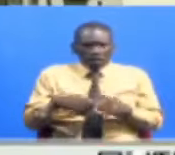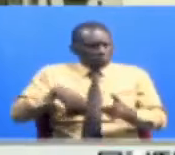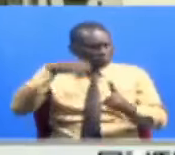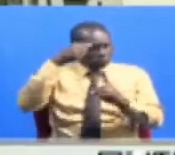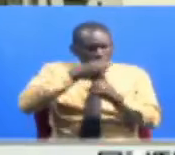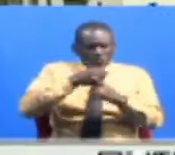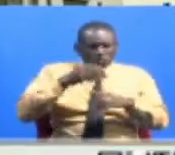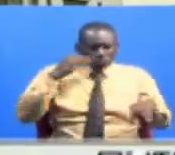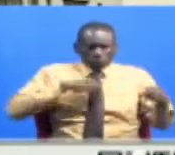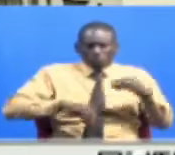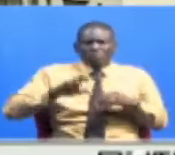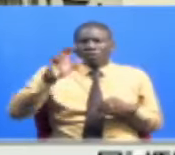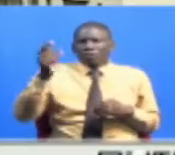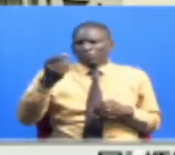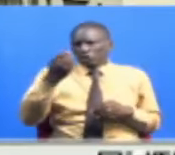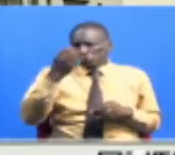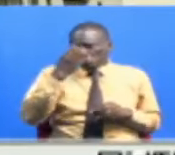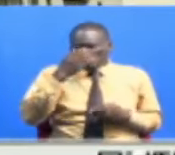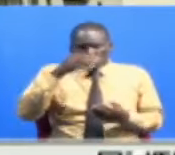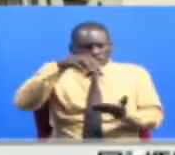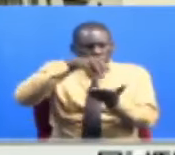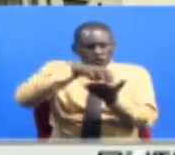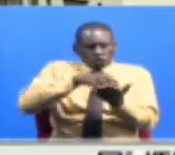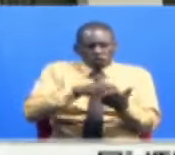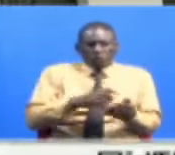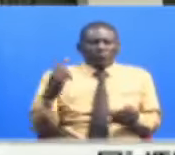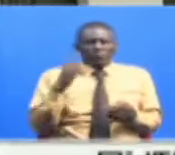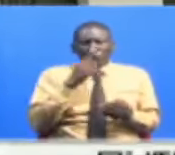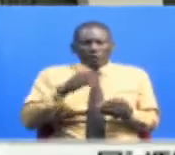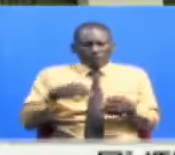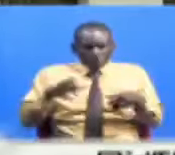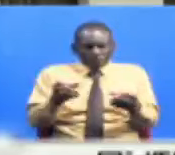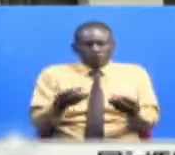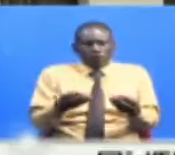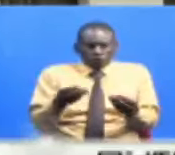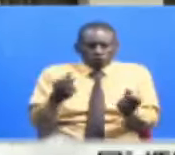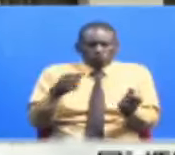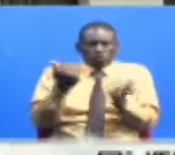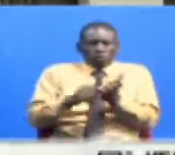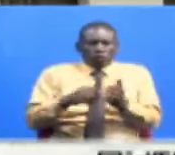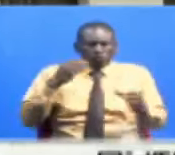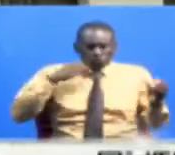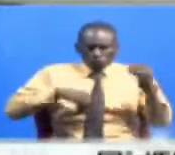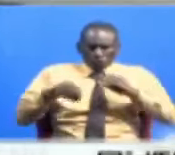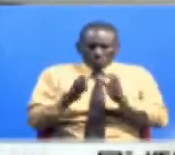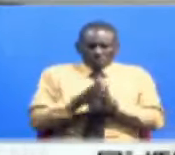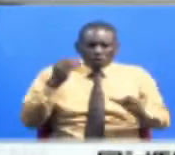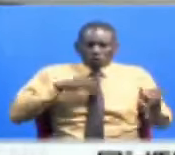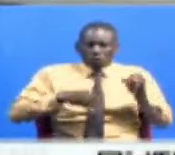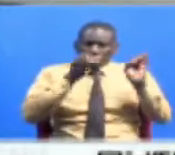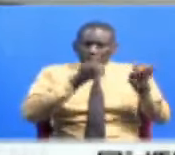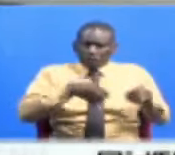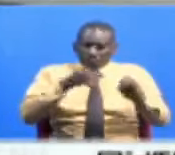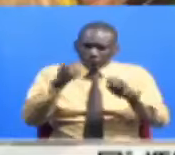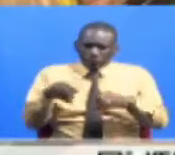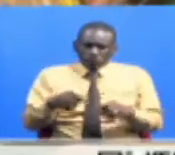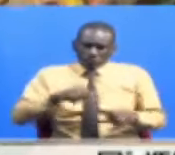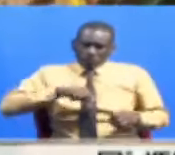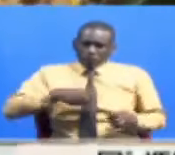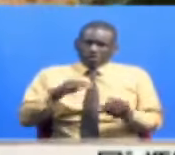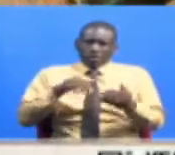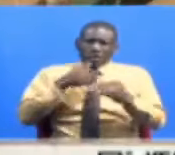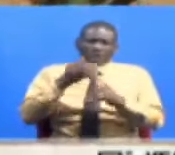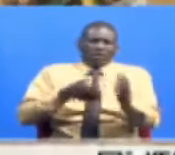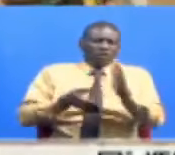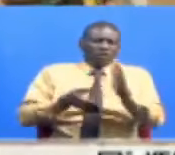that. The president's stance and firm hand in dealing with corruption and corrupt individuals may have been felt after former